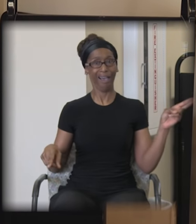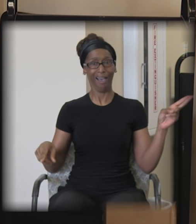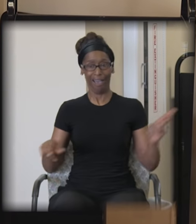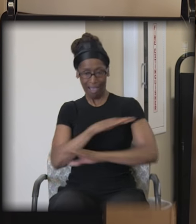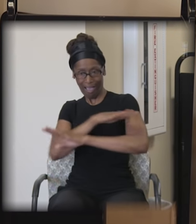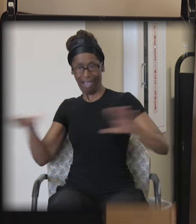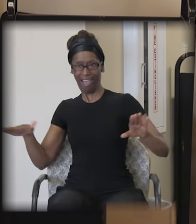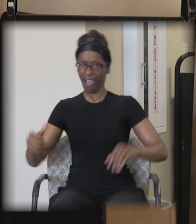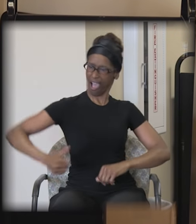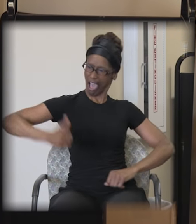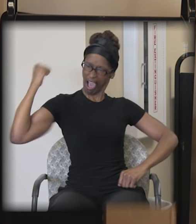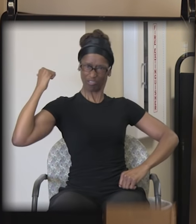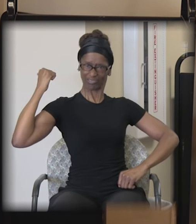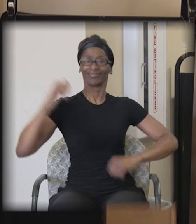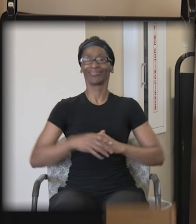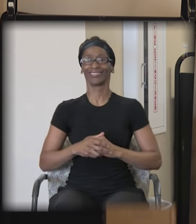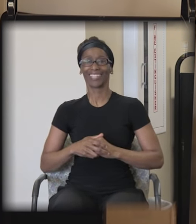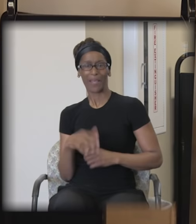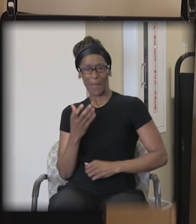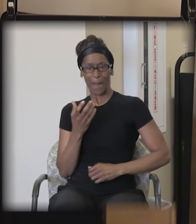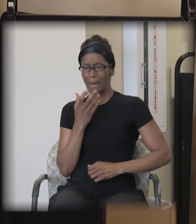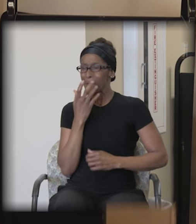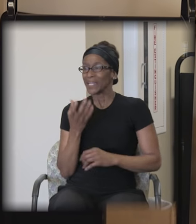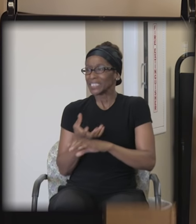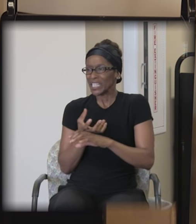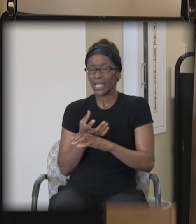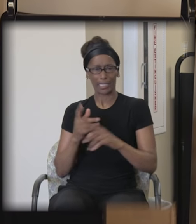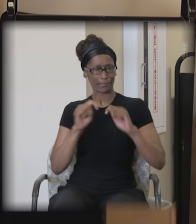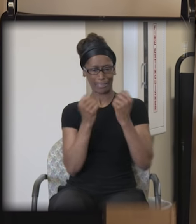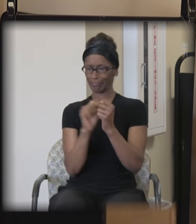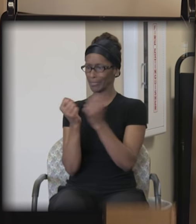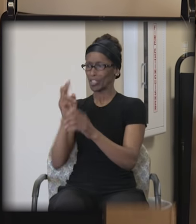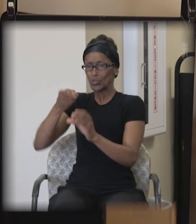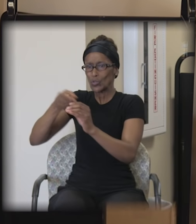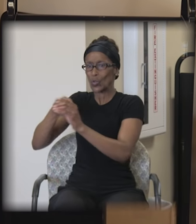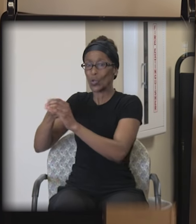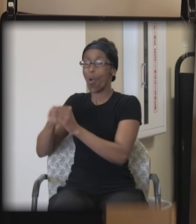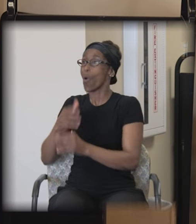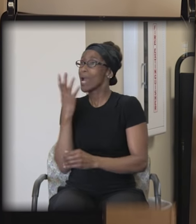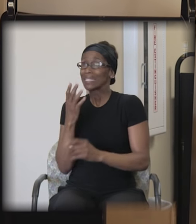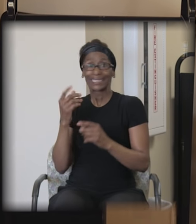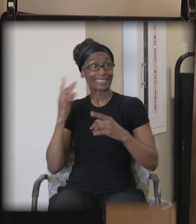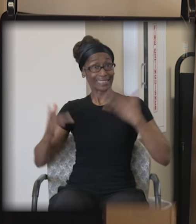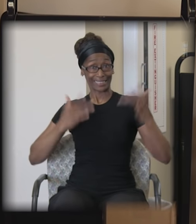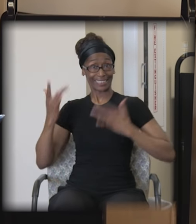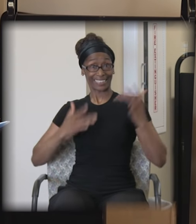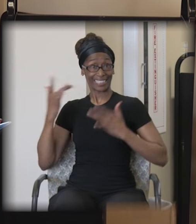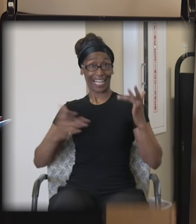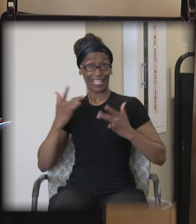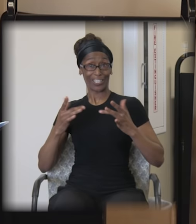Teams begged for William. He played for several before signing with the Cincinnati Reds near his family's farm. William was